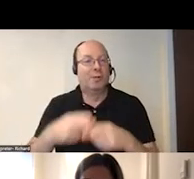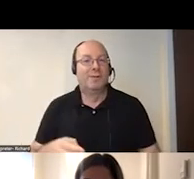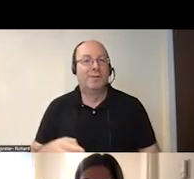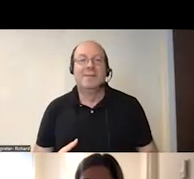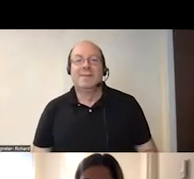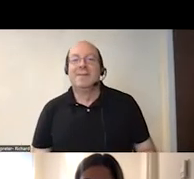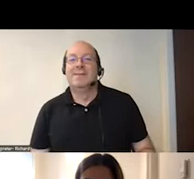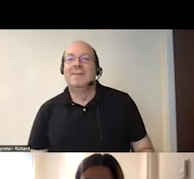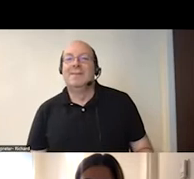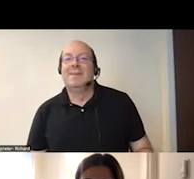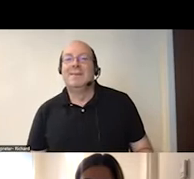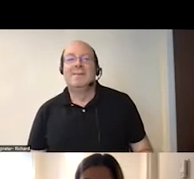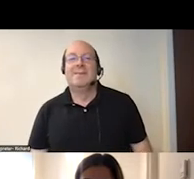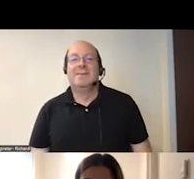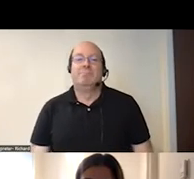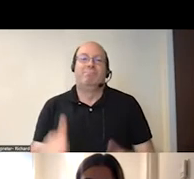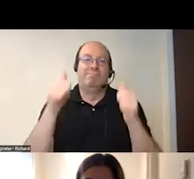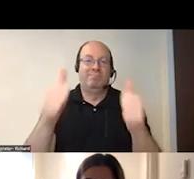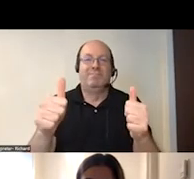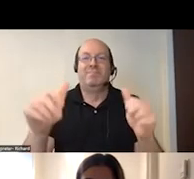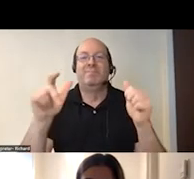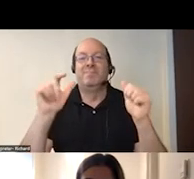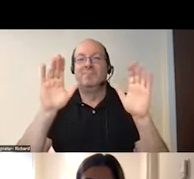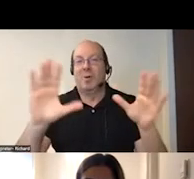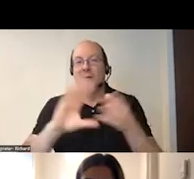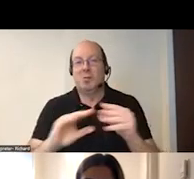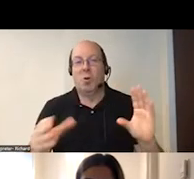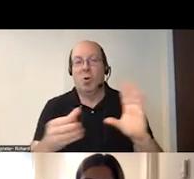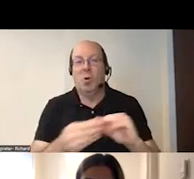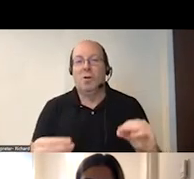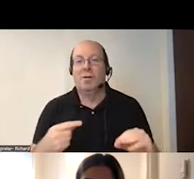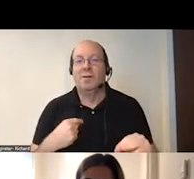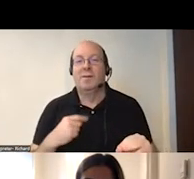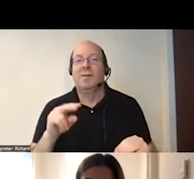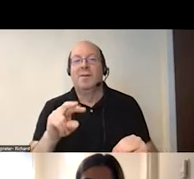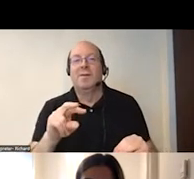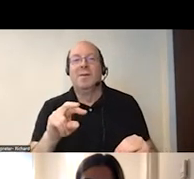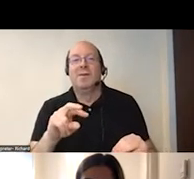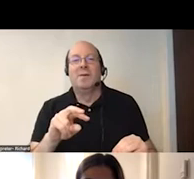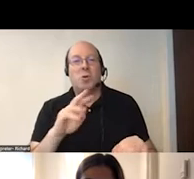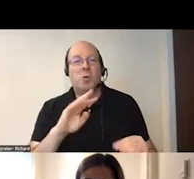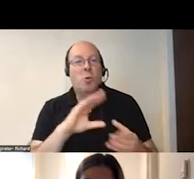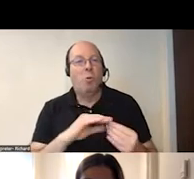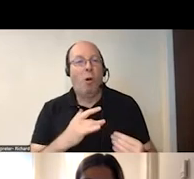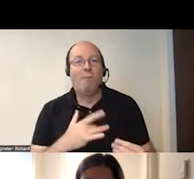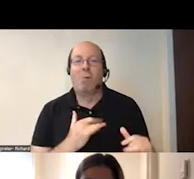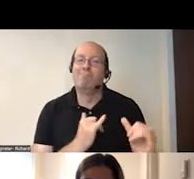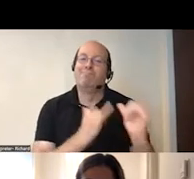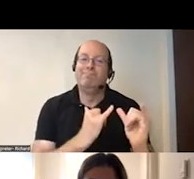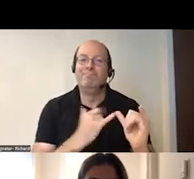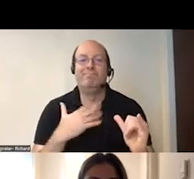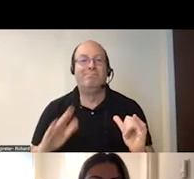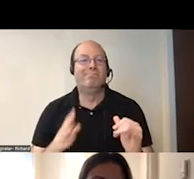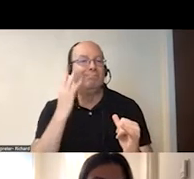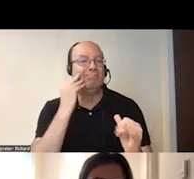you. Great story, Brittany. You're a woman after my own heart. That was great. Thank you so much.